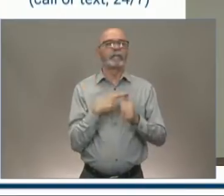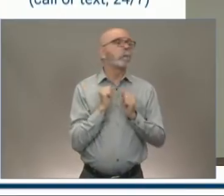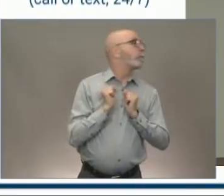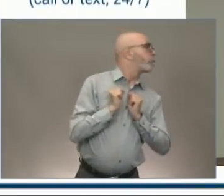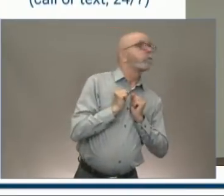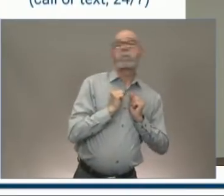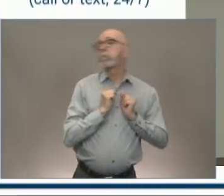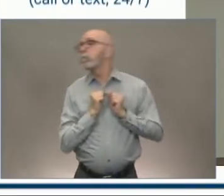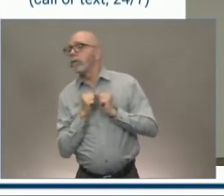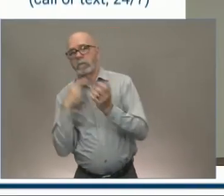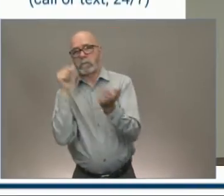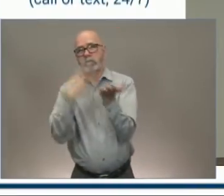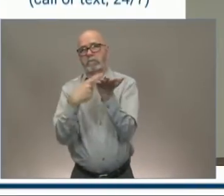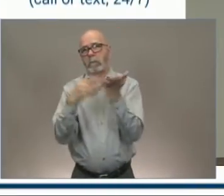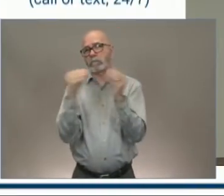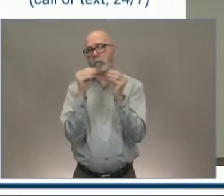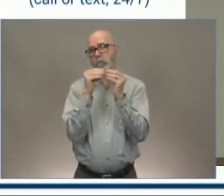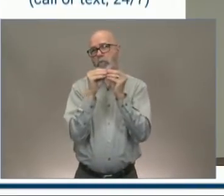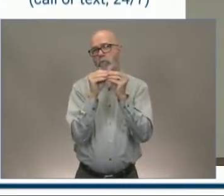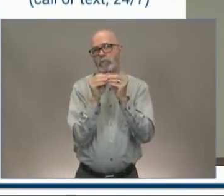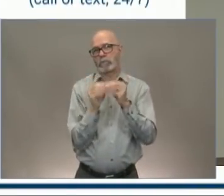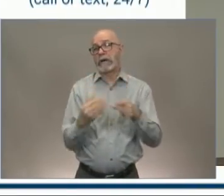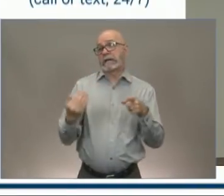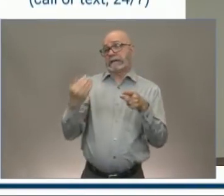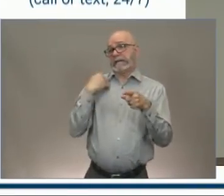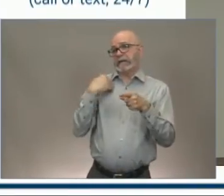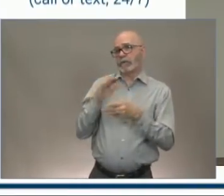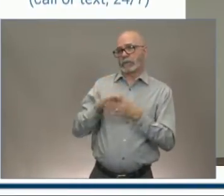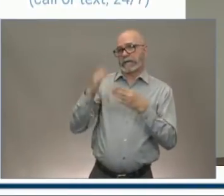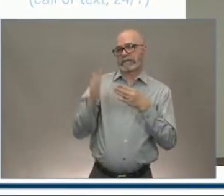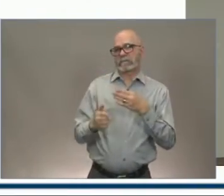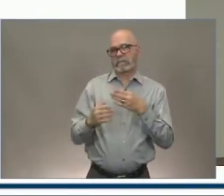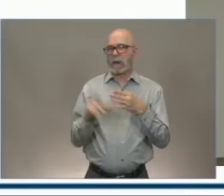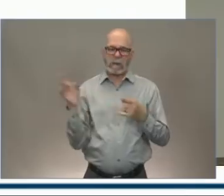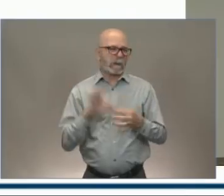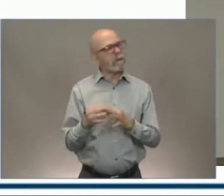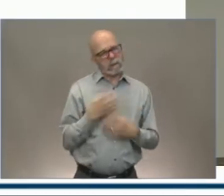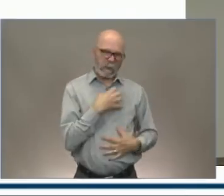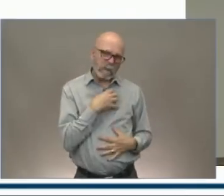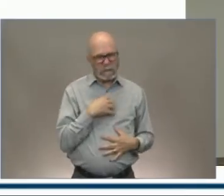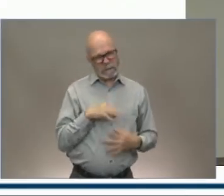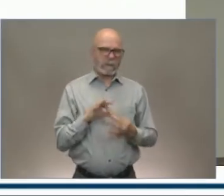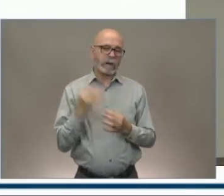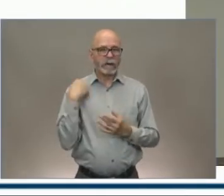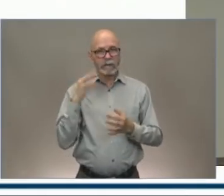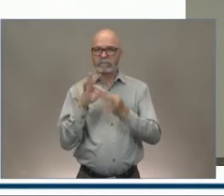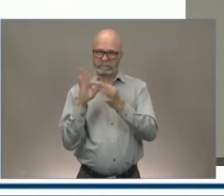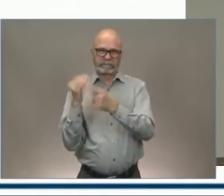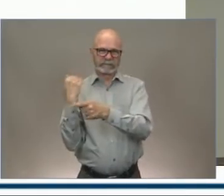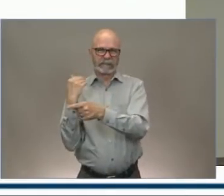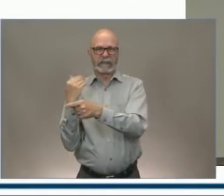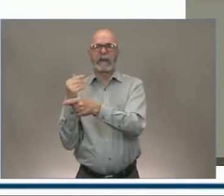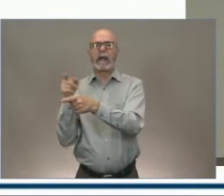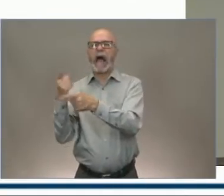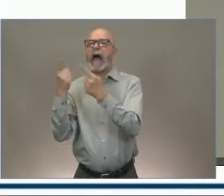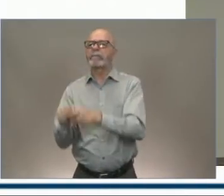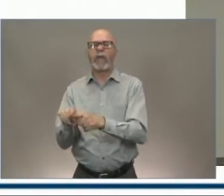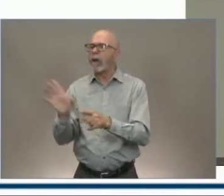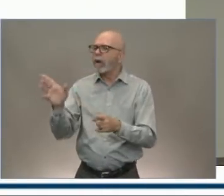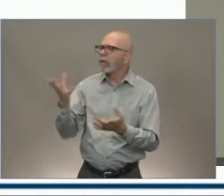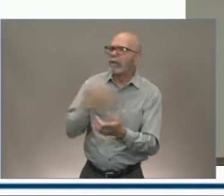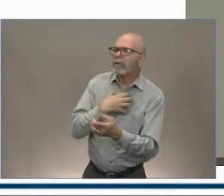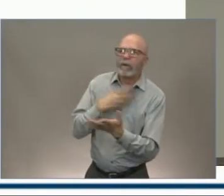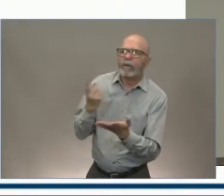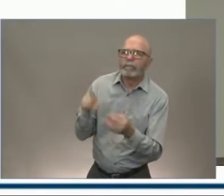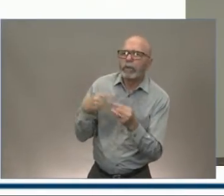heard quite a bit of criticism about the restrictions we brought in on Friday. People are comparing situations and circumstances